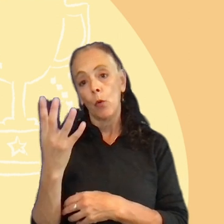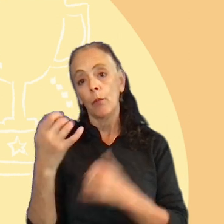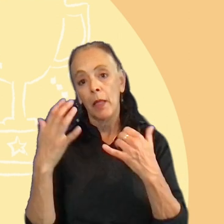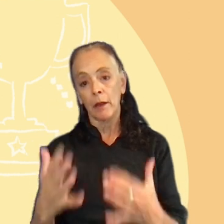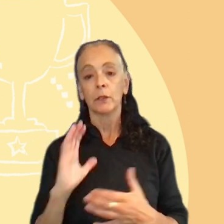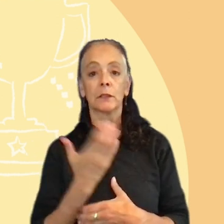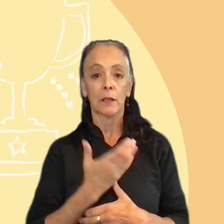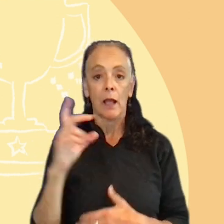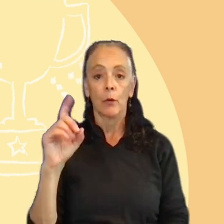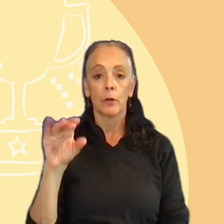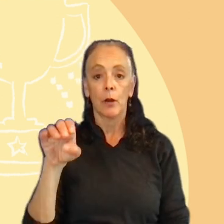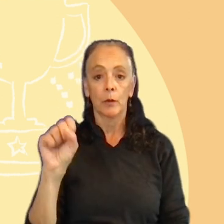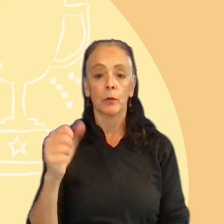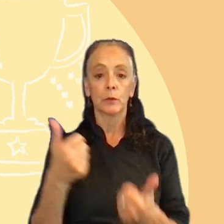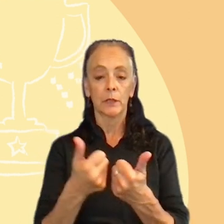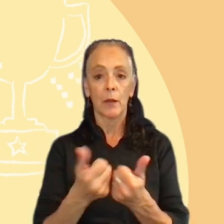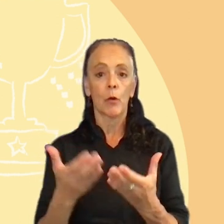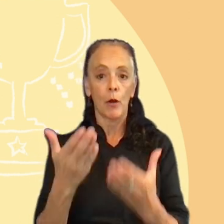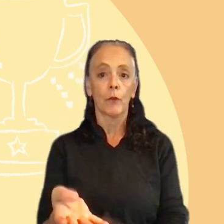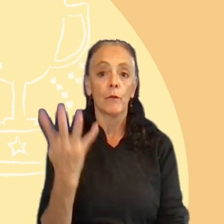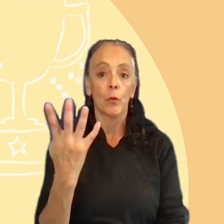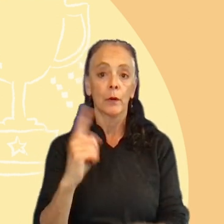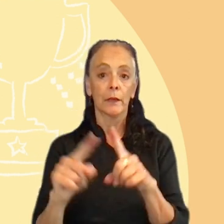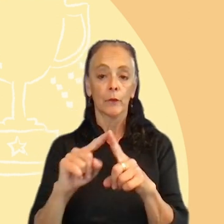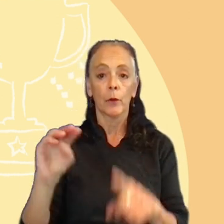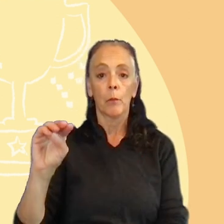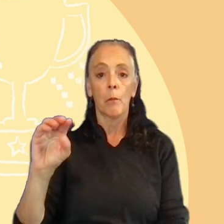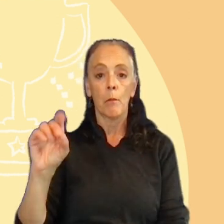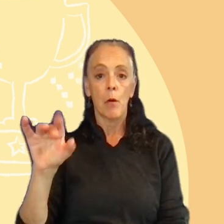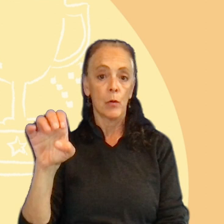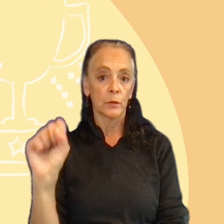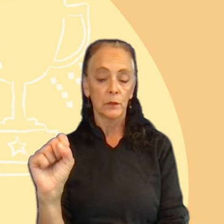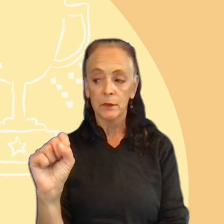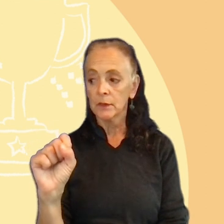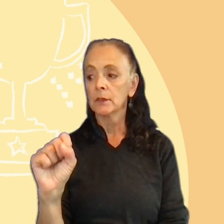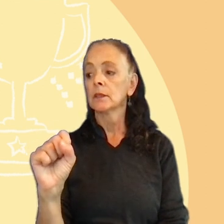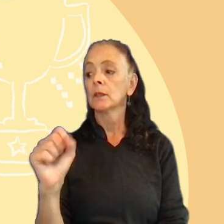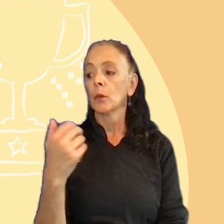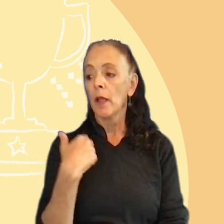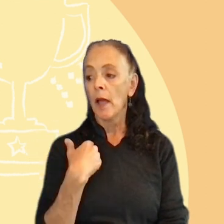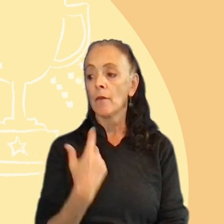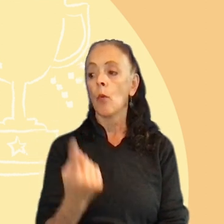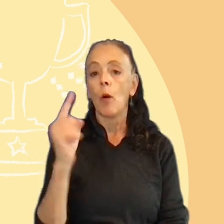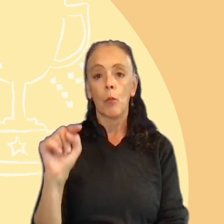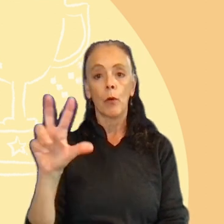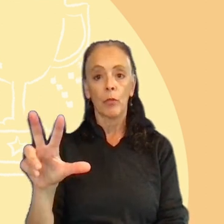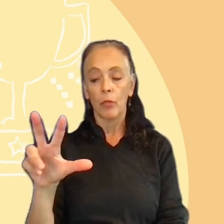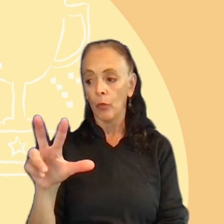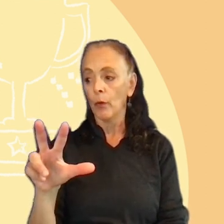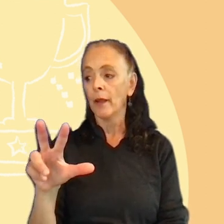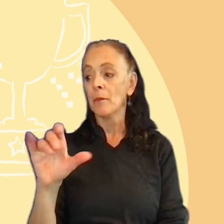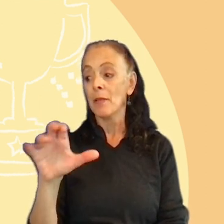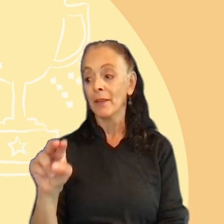domino domino's game we offered four different game modes and uh we have a 1.3 million monthly